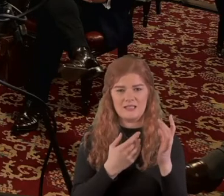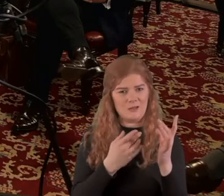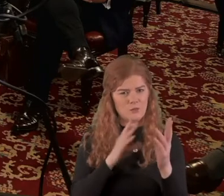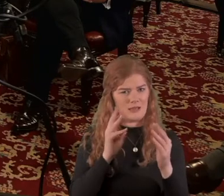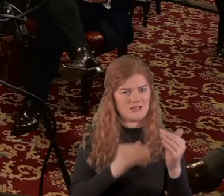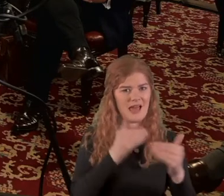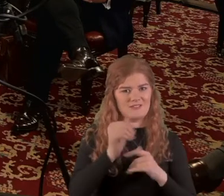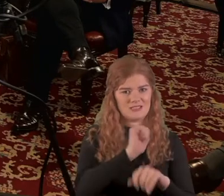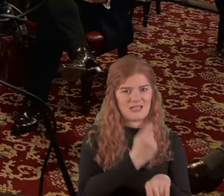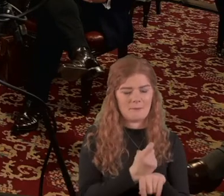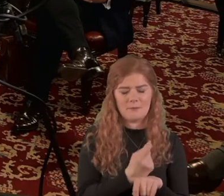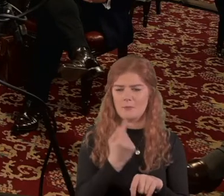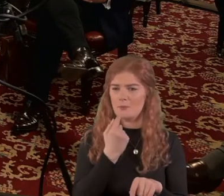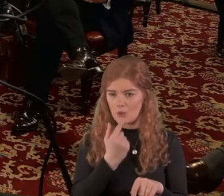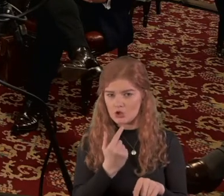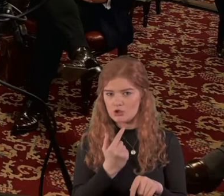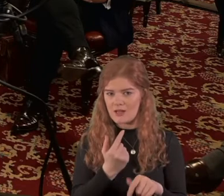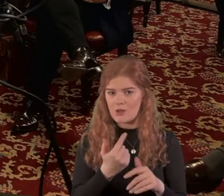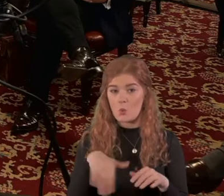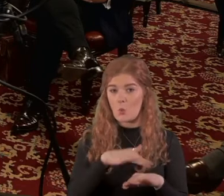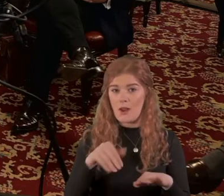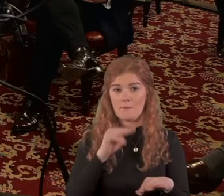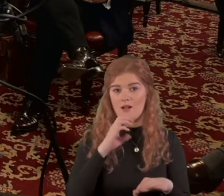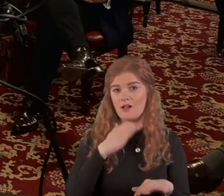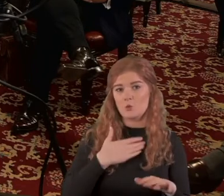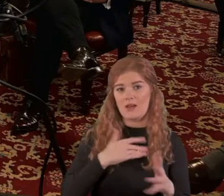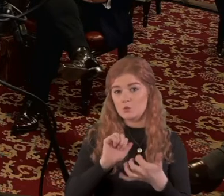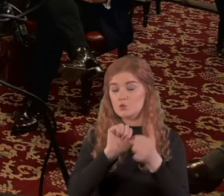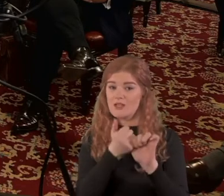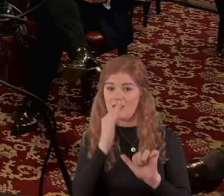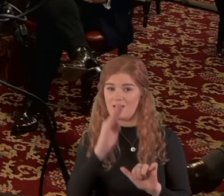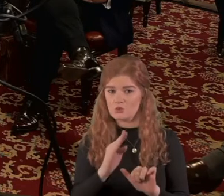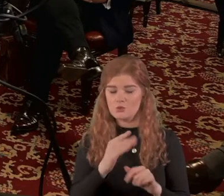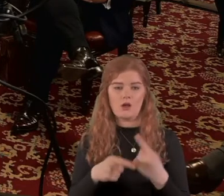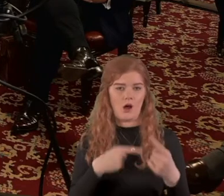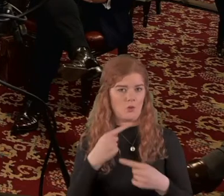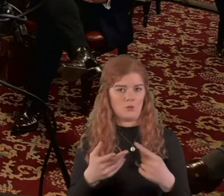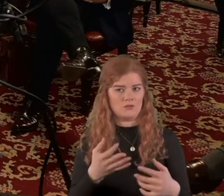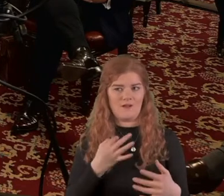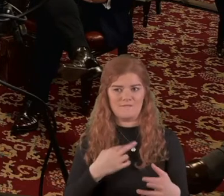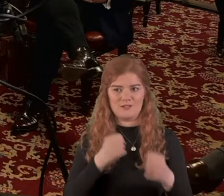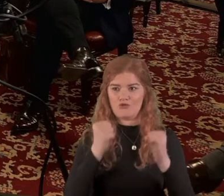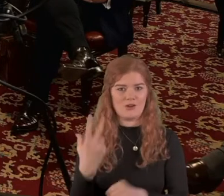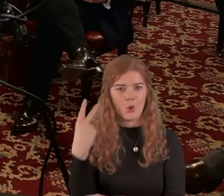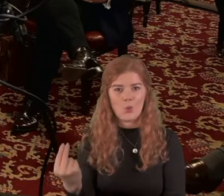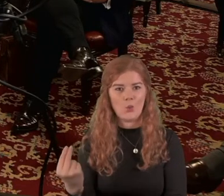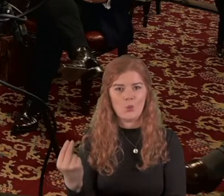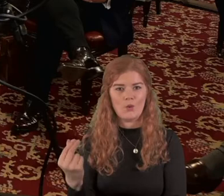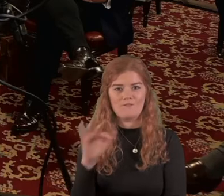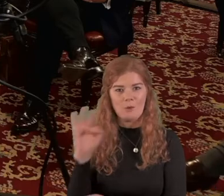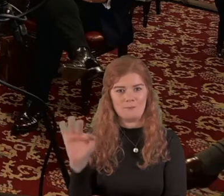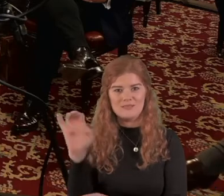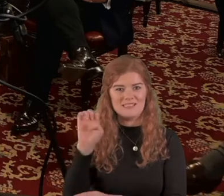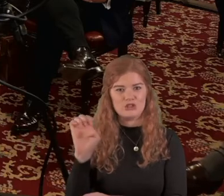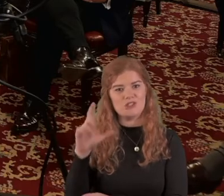ahead of its time. But where he wanted to soften things, he always got a very strong no from the British civil